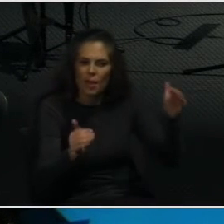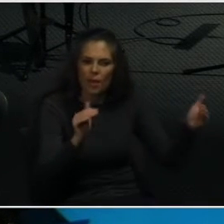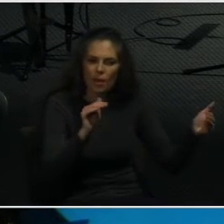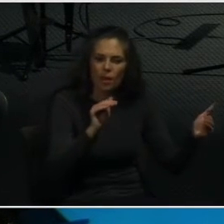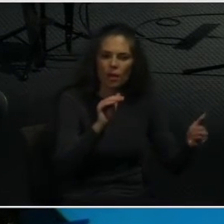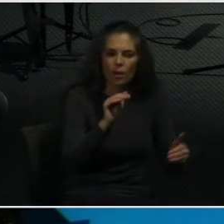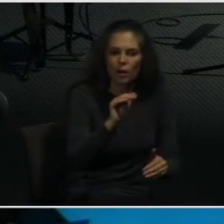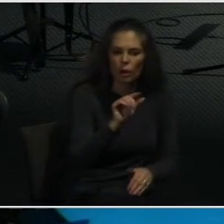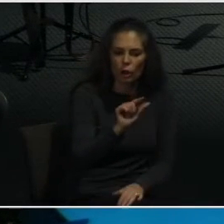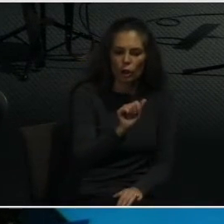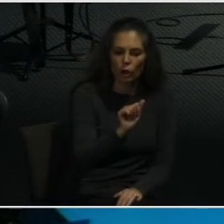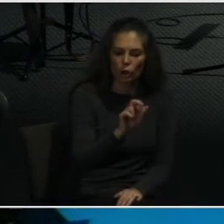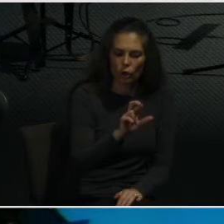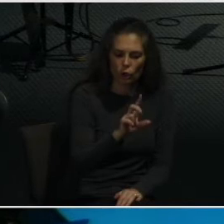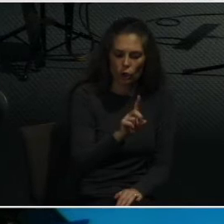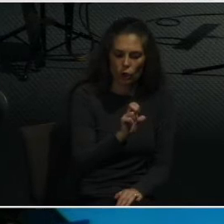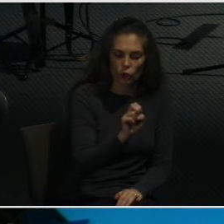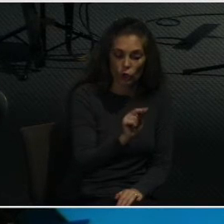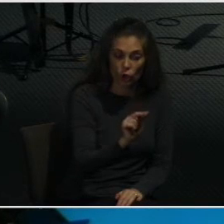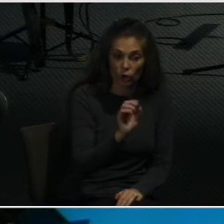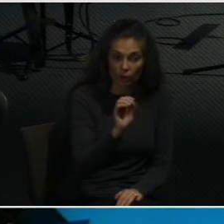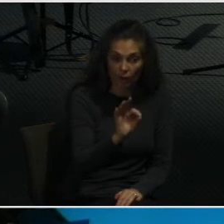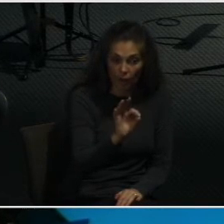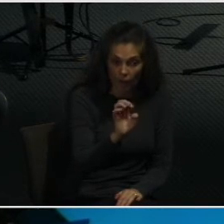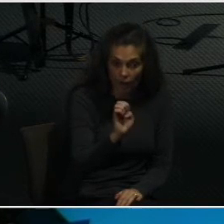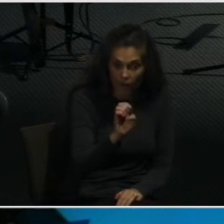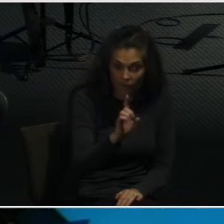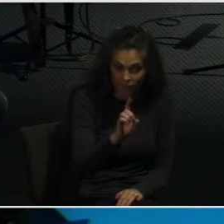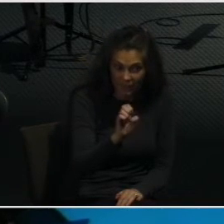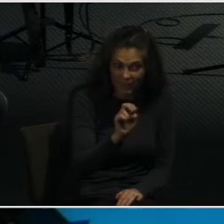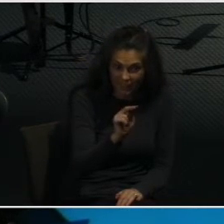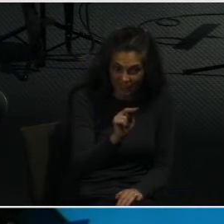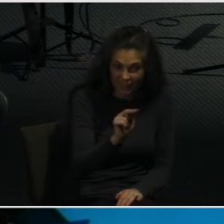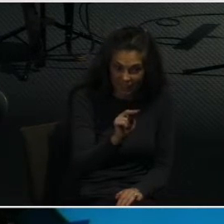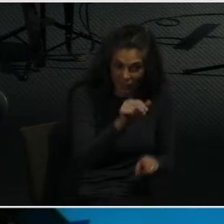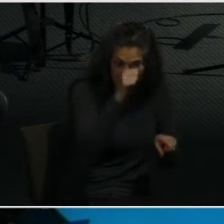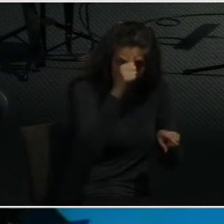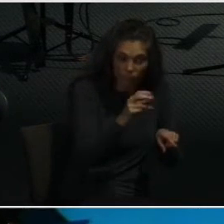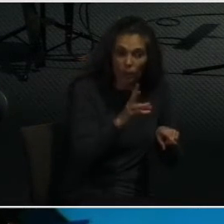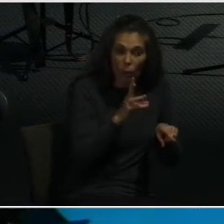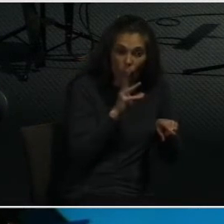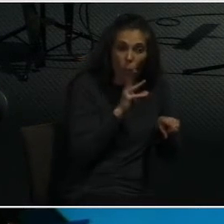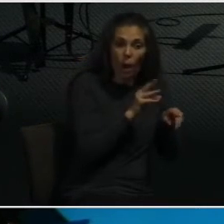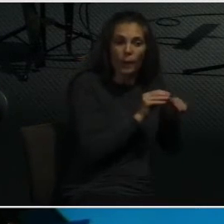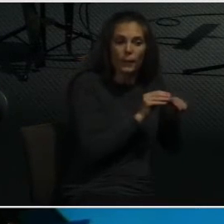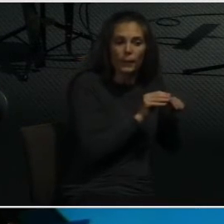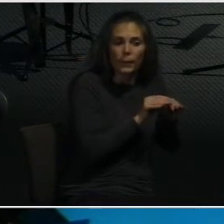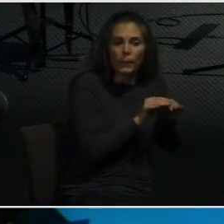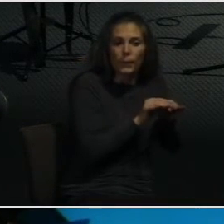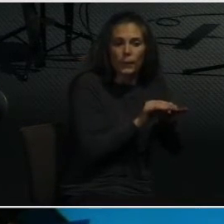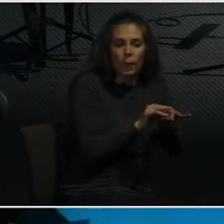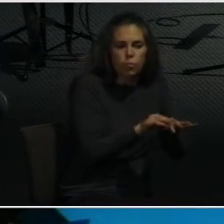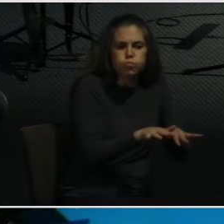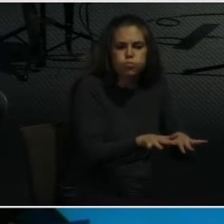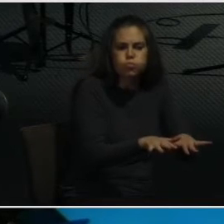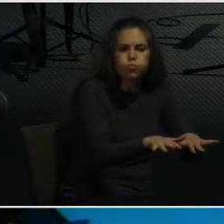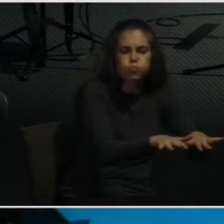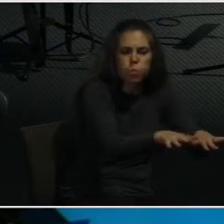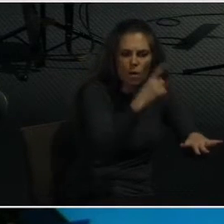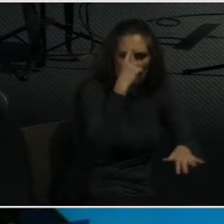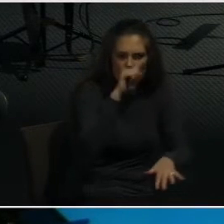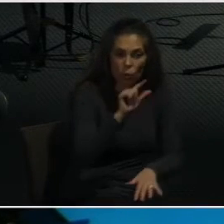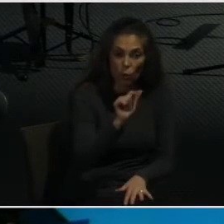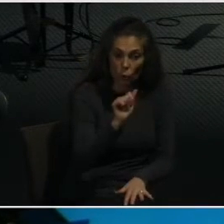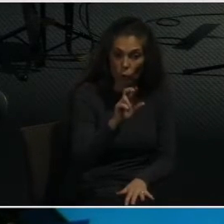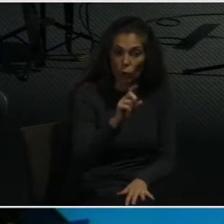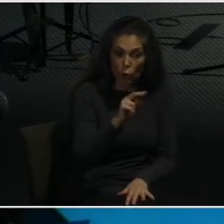So in Genesis 2:10, we read, "A river flowed out of Eden to water the garden, and there it divided and became 4 rivers."